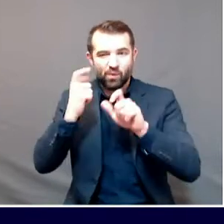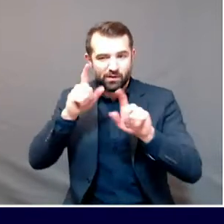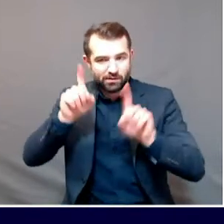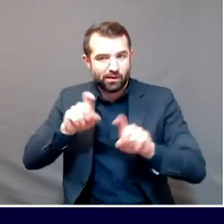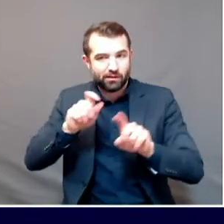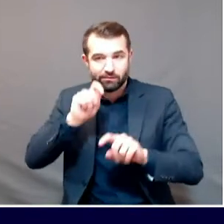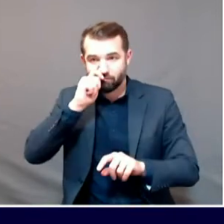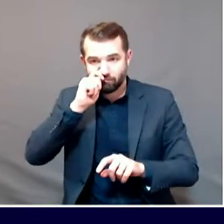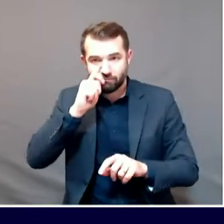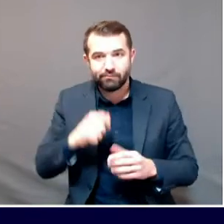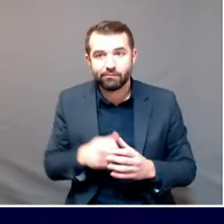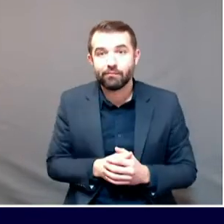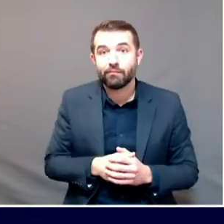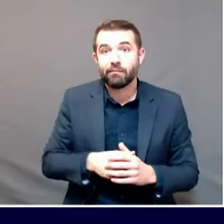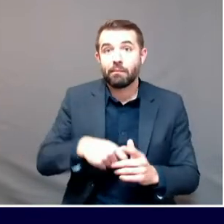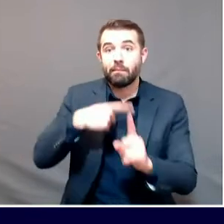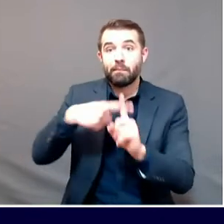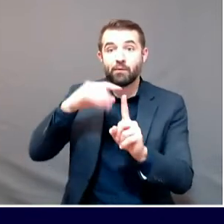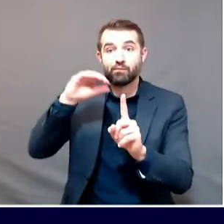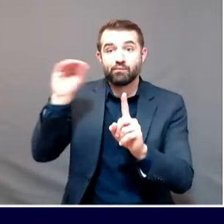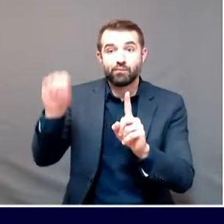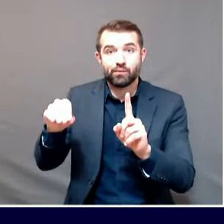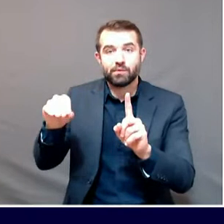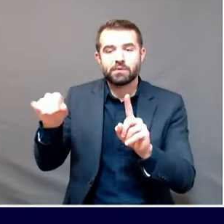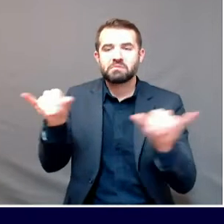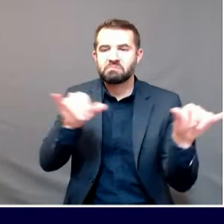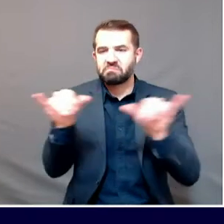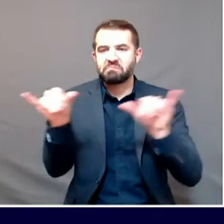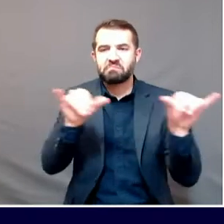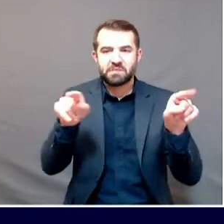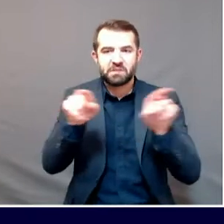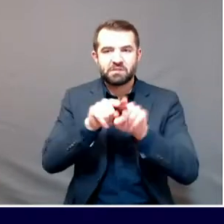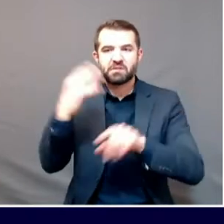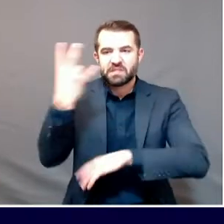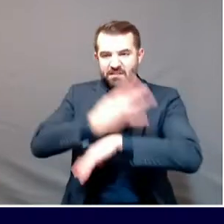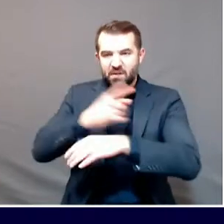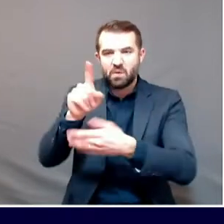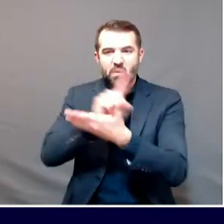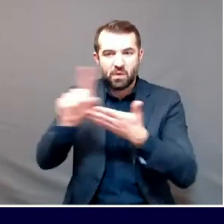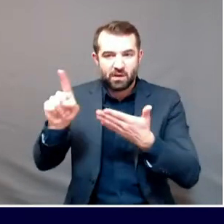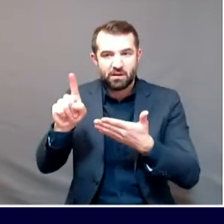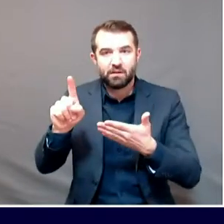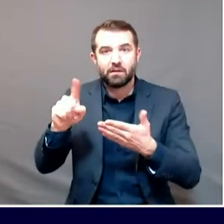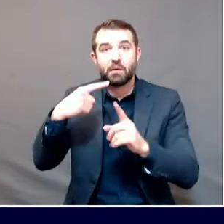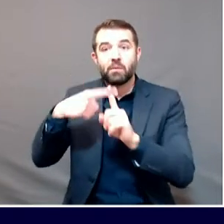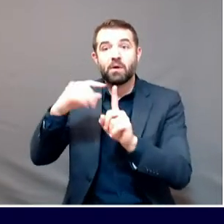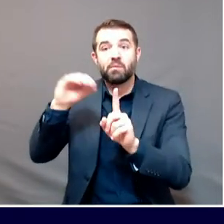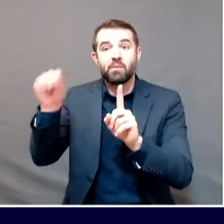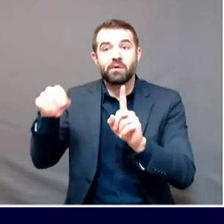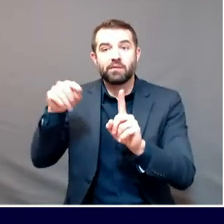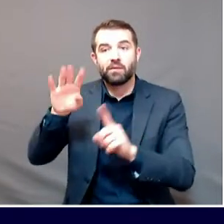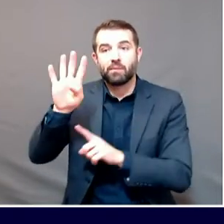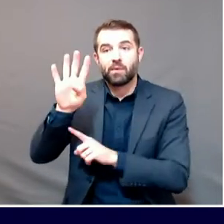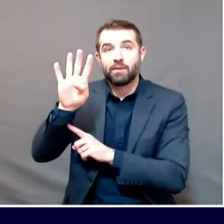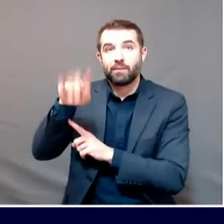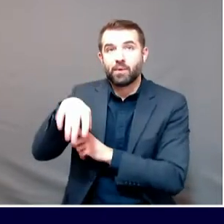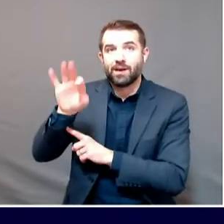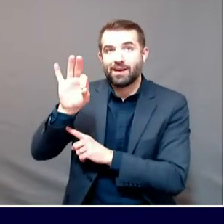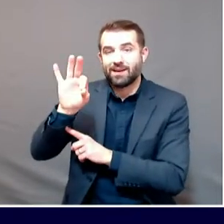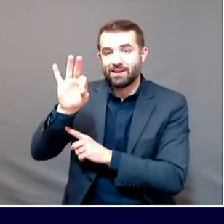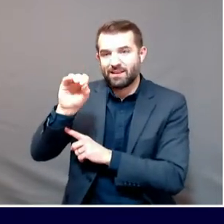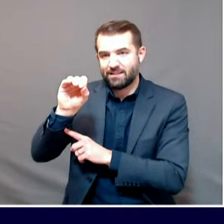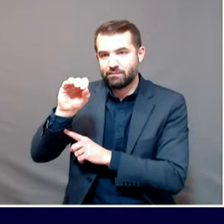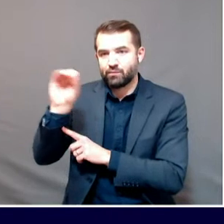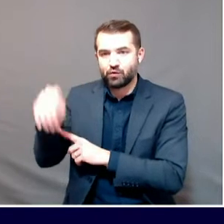are somewhat similar. The 7-day antigen positivity rate now stands at 4.9%,